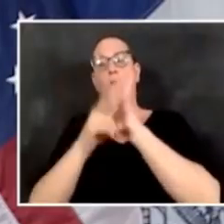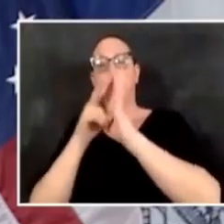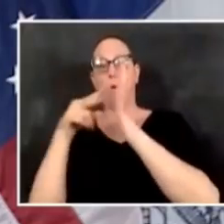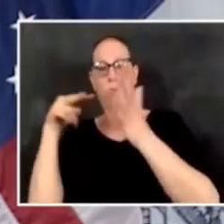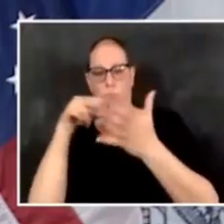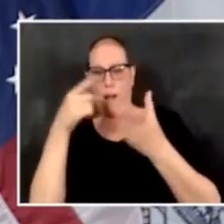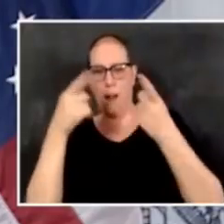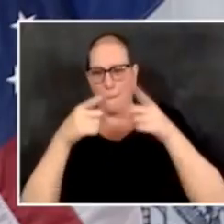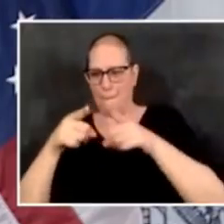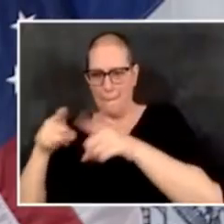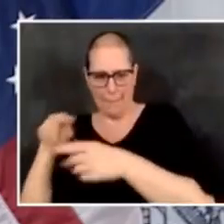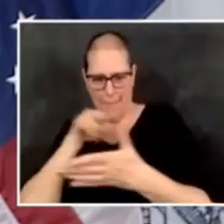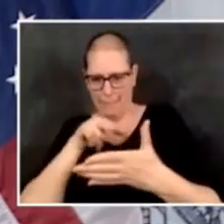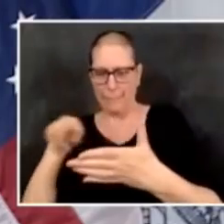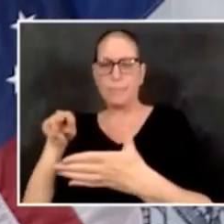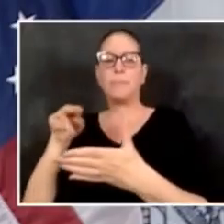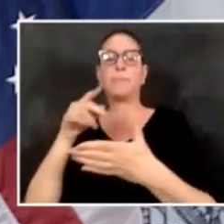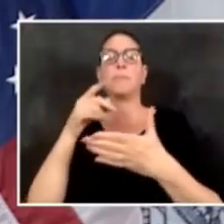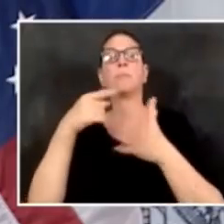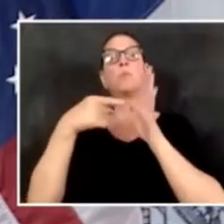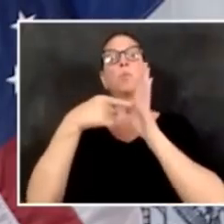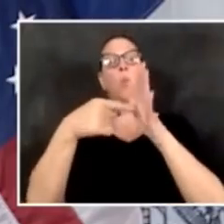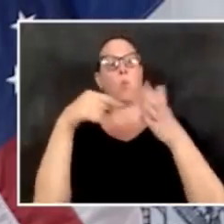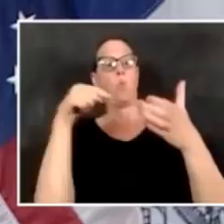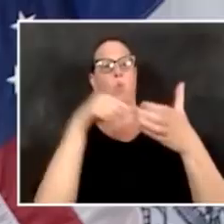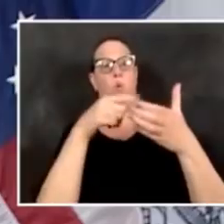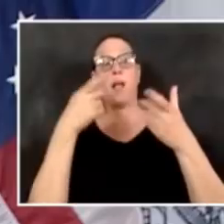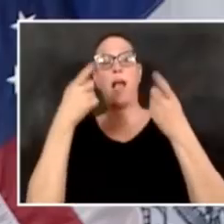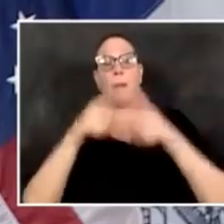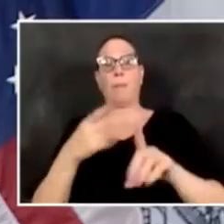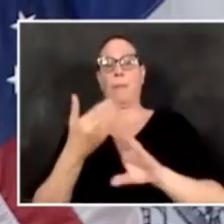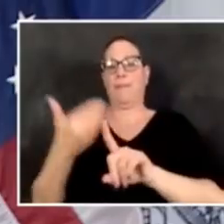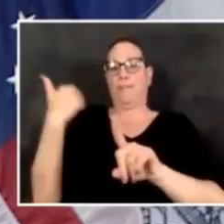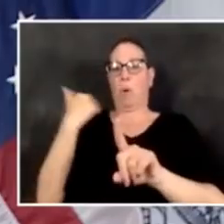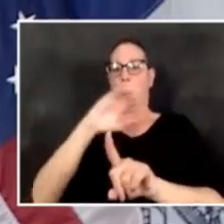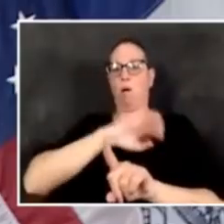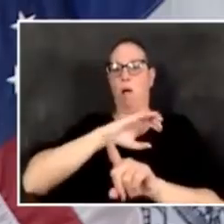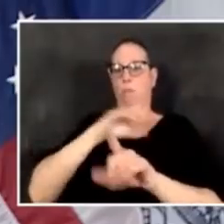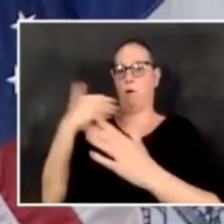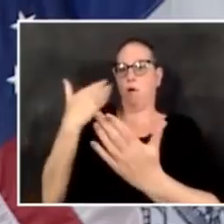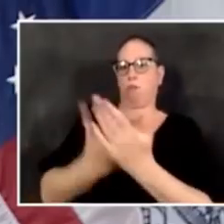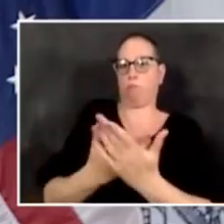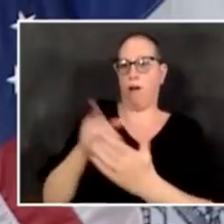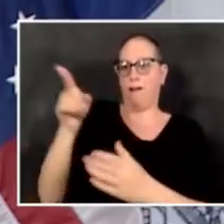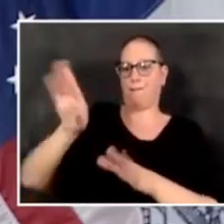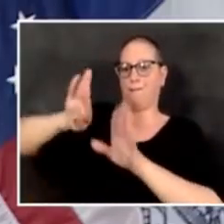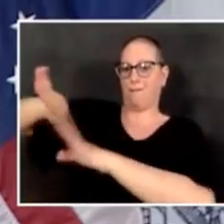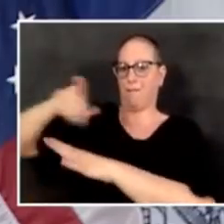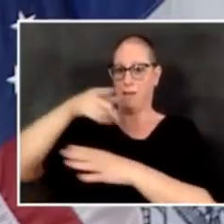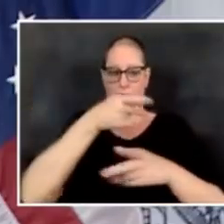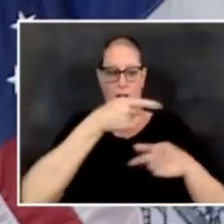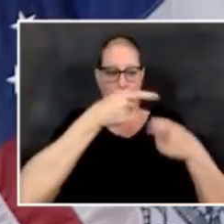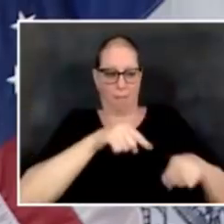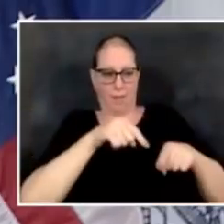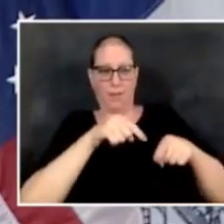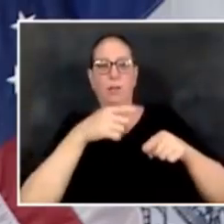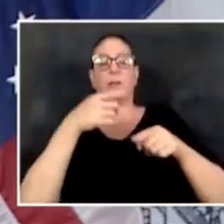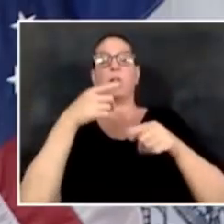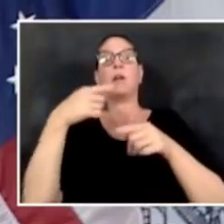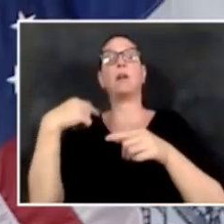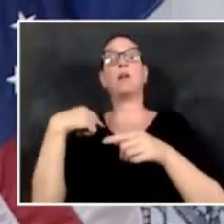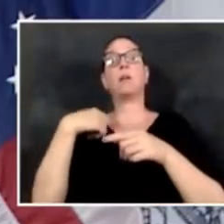now. You see an individual sitting on a milk crate. You see somebody coming up to them in a short